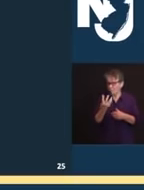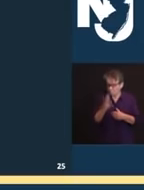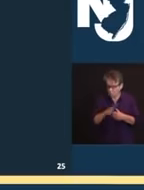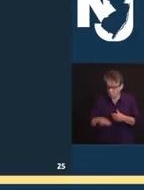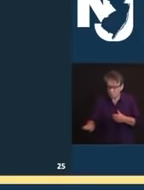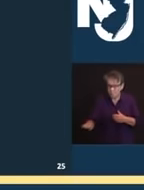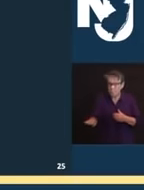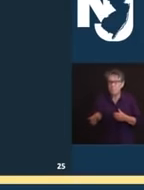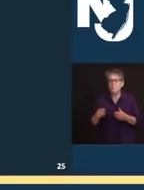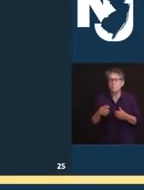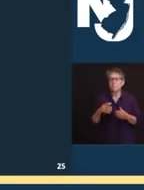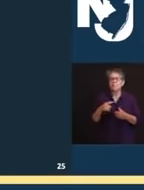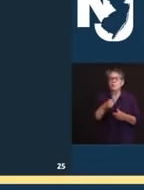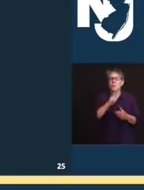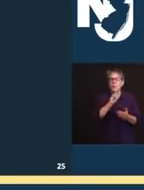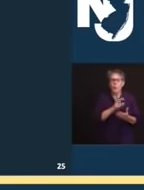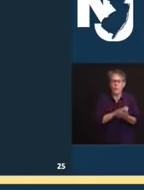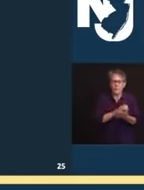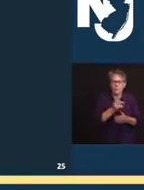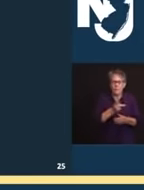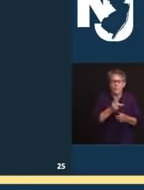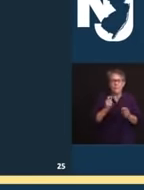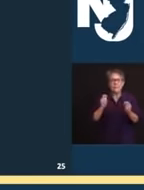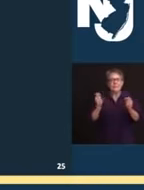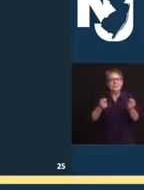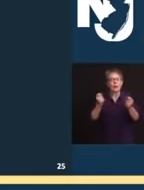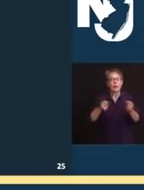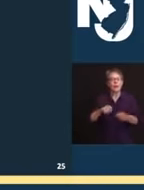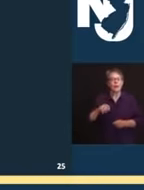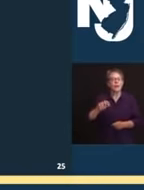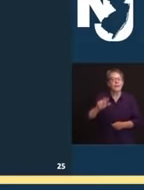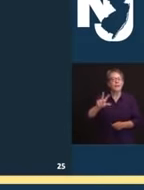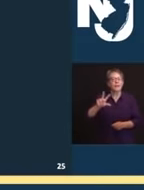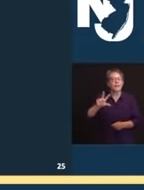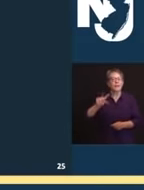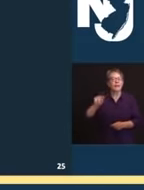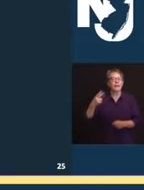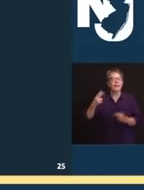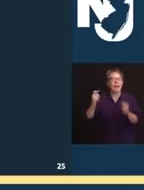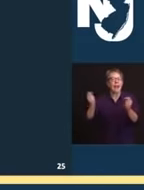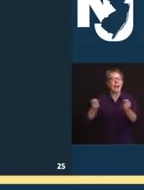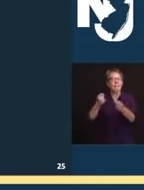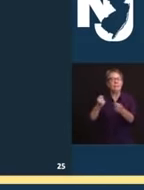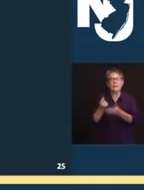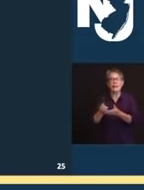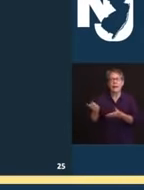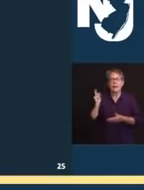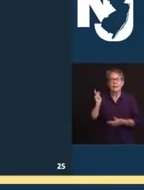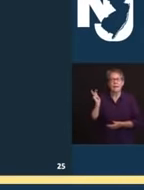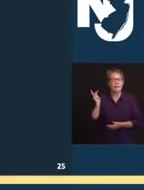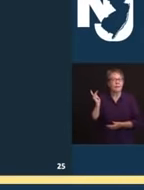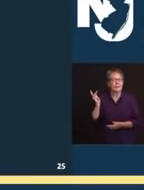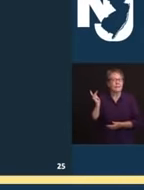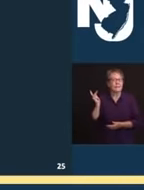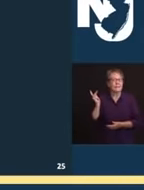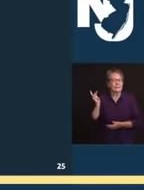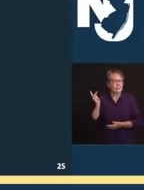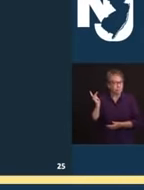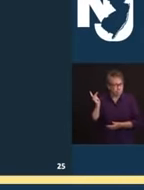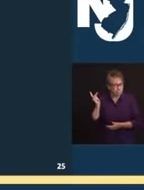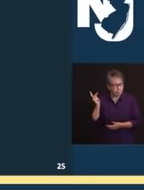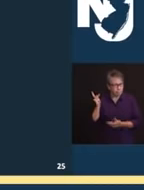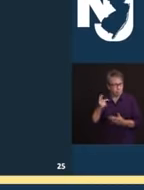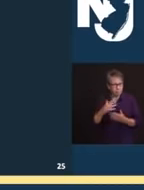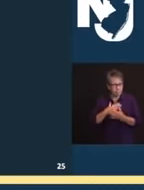He and Janet celebrated their 30th wedding anniversary just last Thursday. So thanks to each one of them for what Alex did for